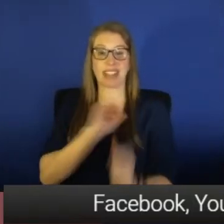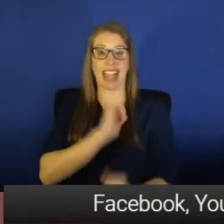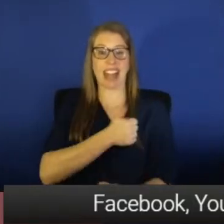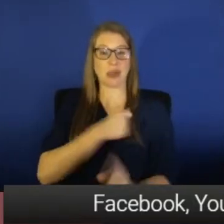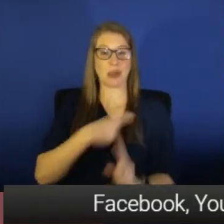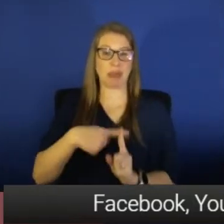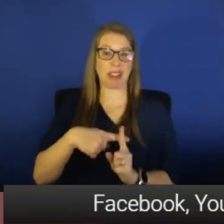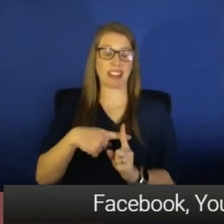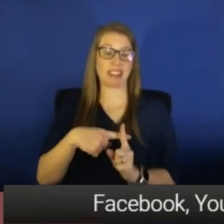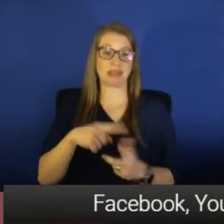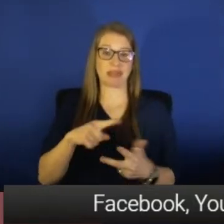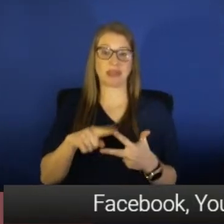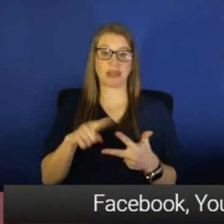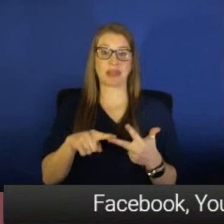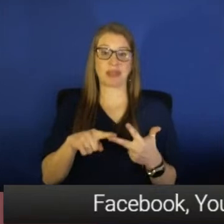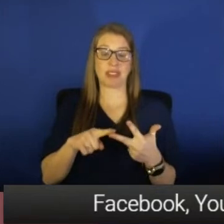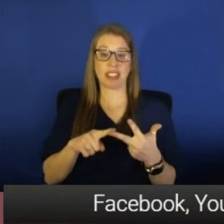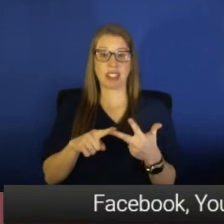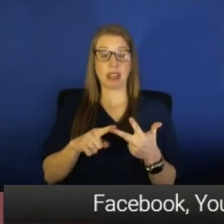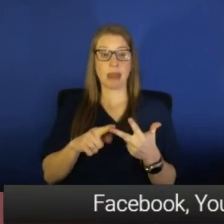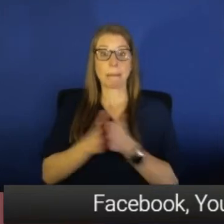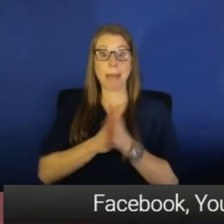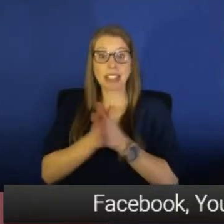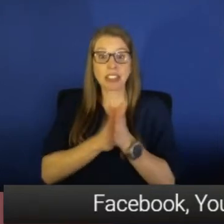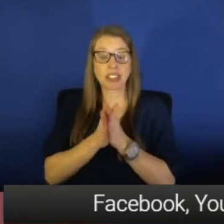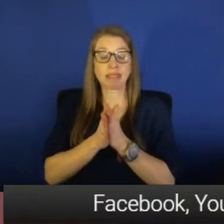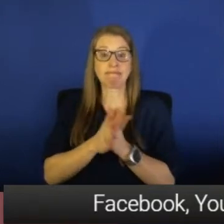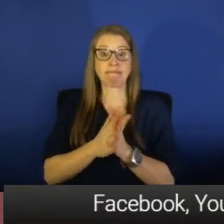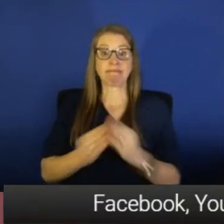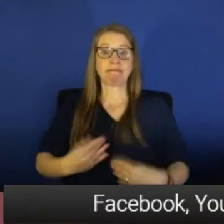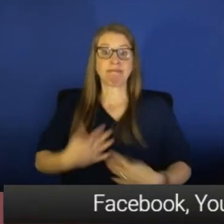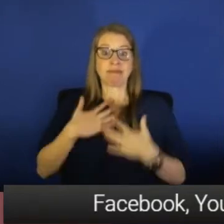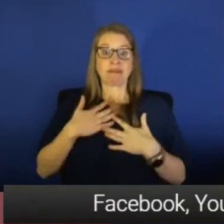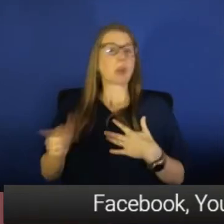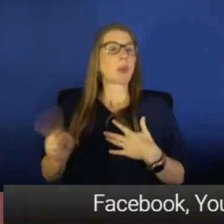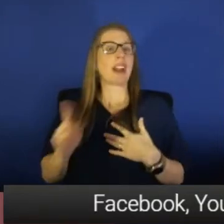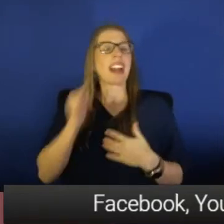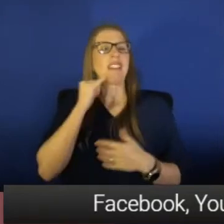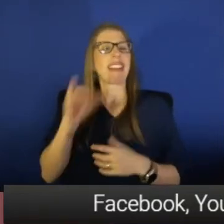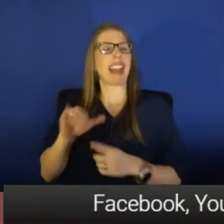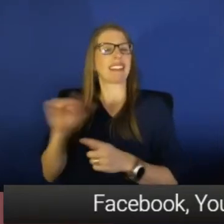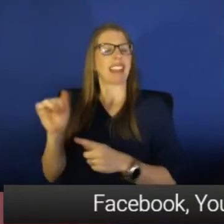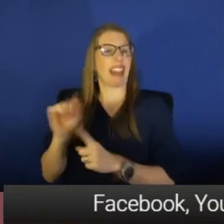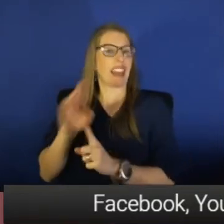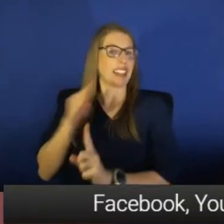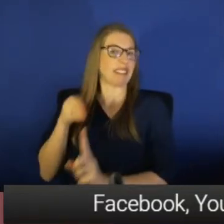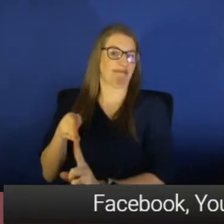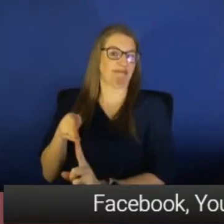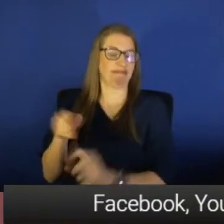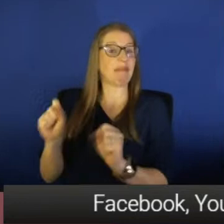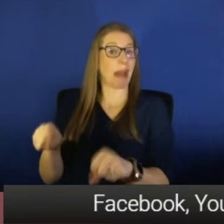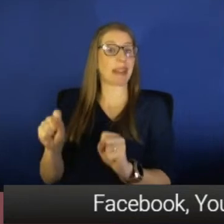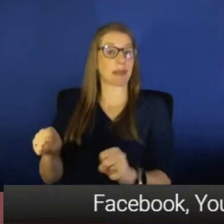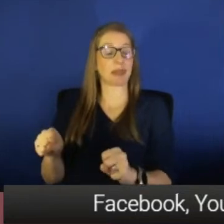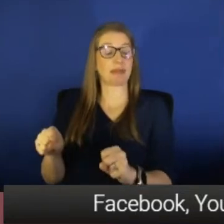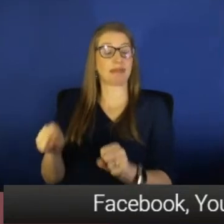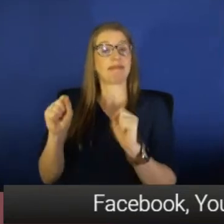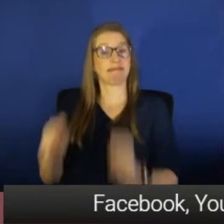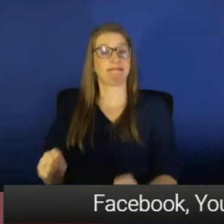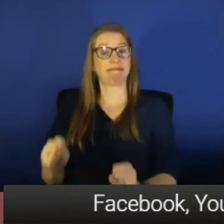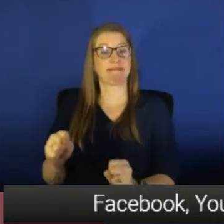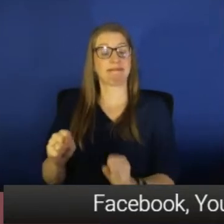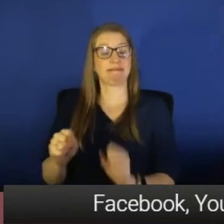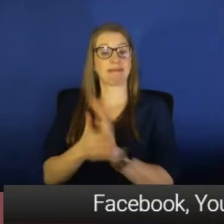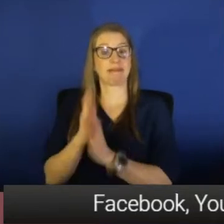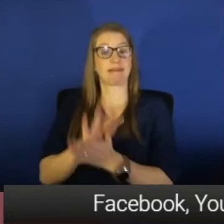attitude and finding where your passion is. And if that's in athletics, it certainly is absolutely possible, as we just